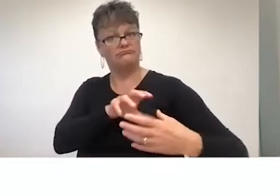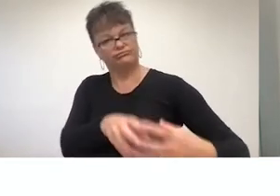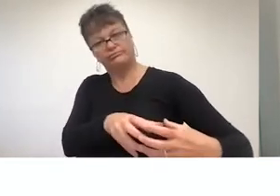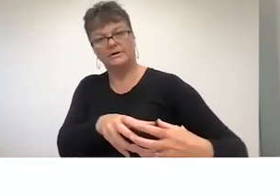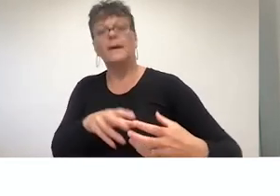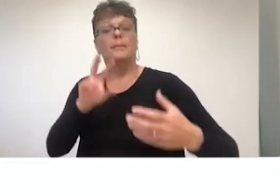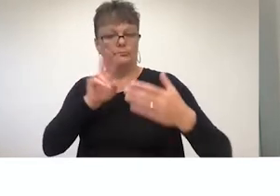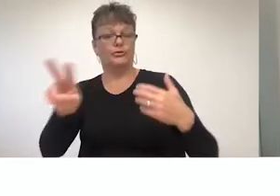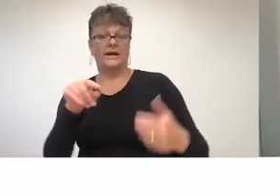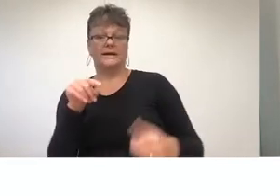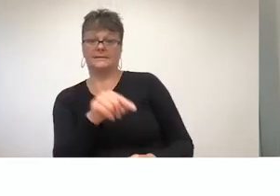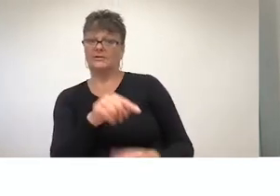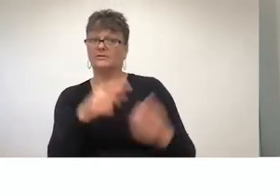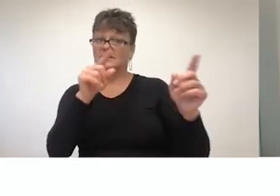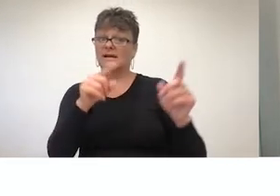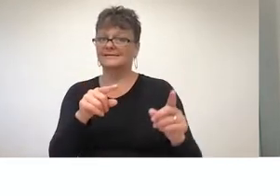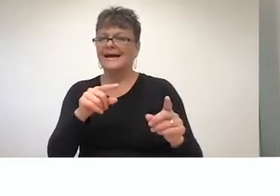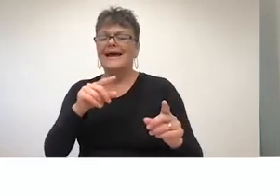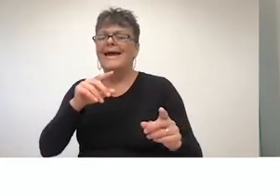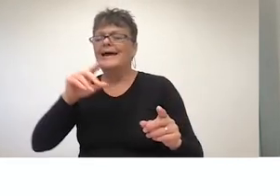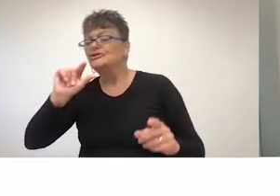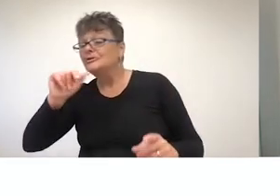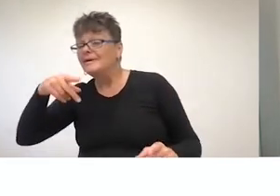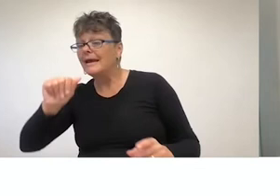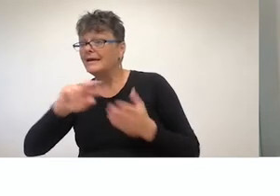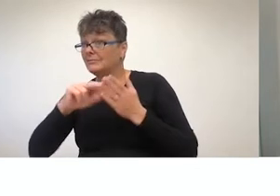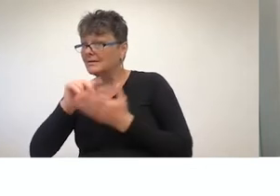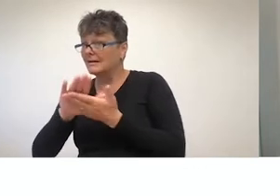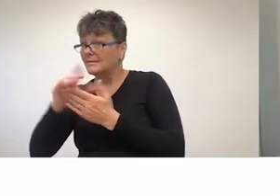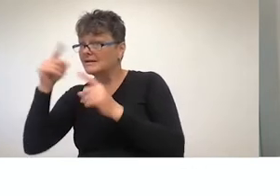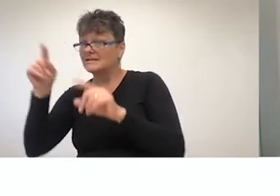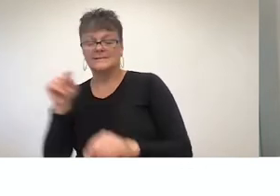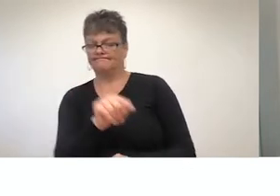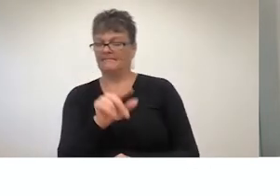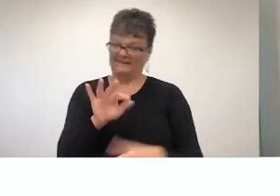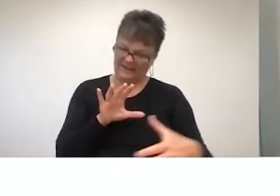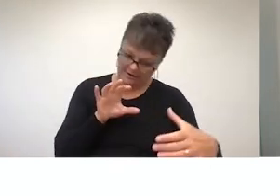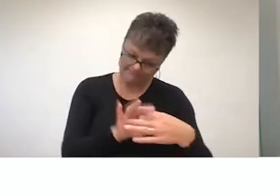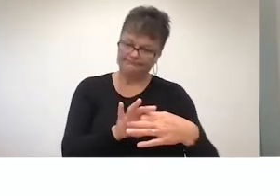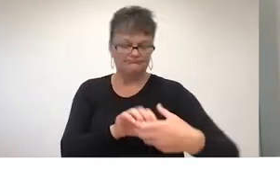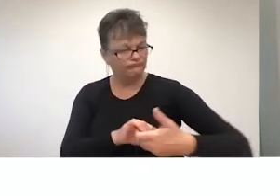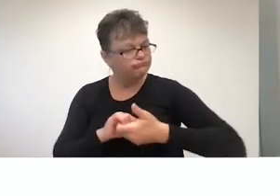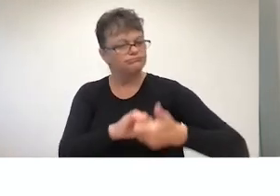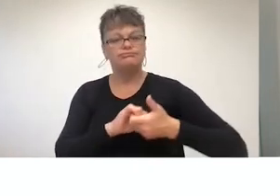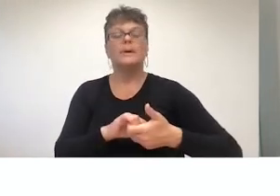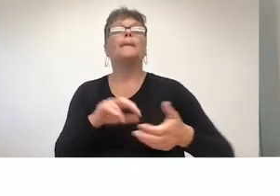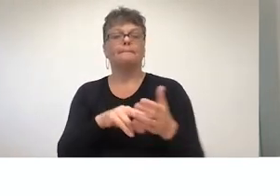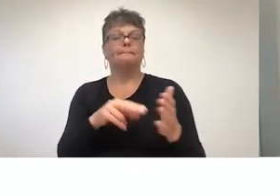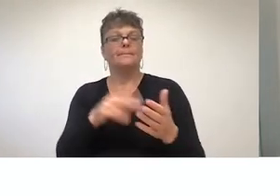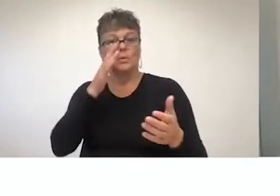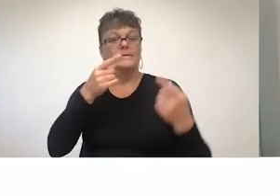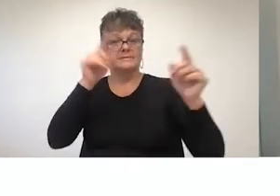SAT scores here in the States. Those are kind of standard approaches that we use to think about whether a student is going to be successful in college. And